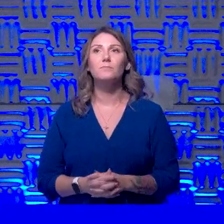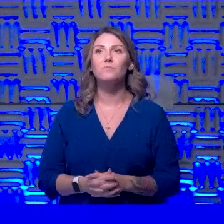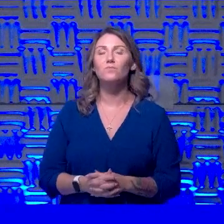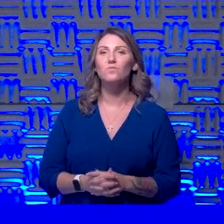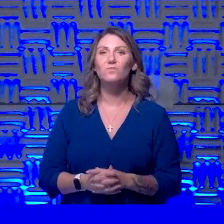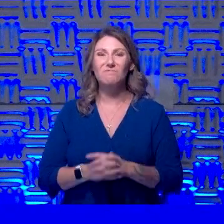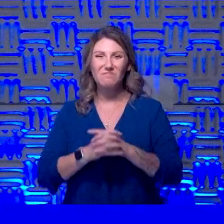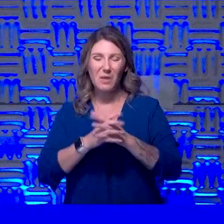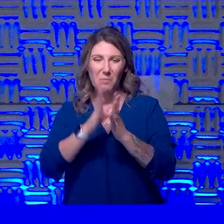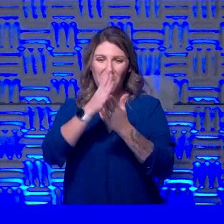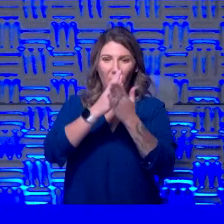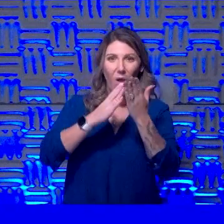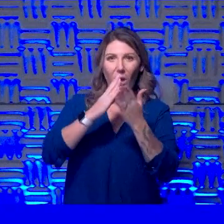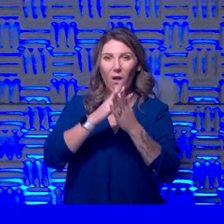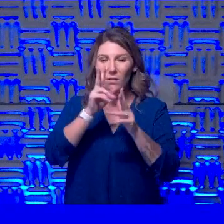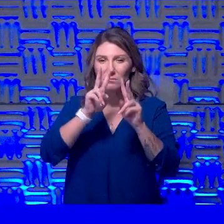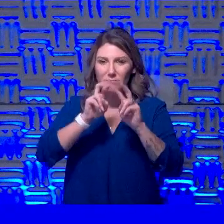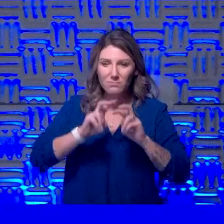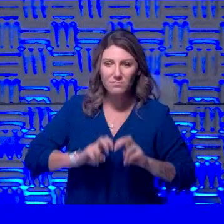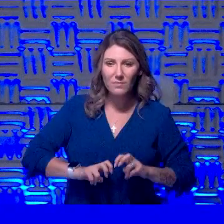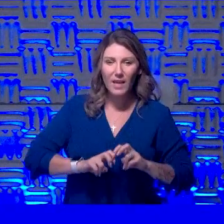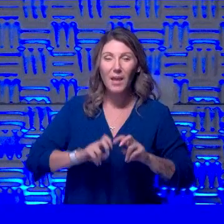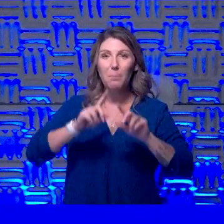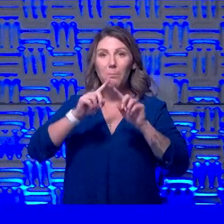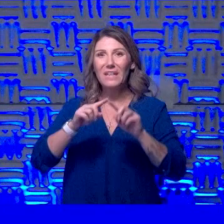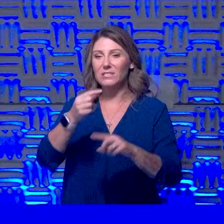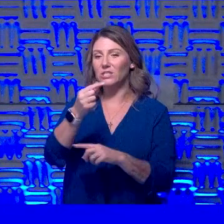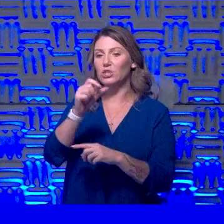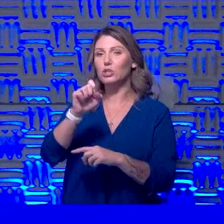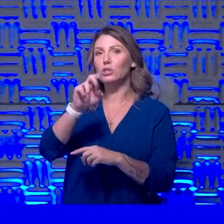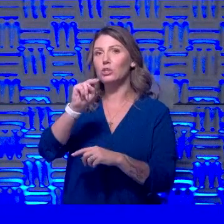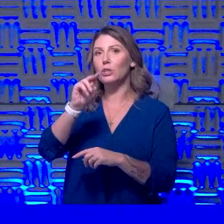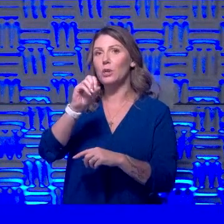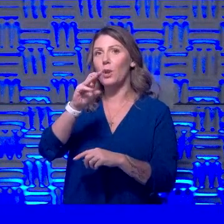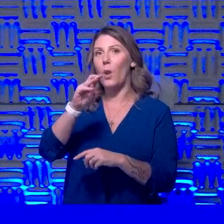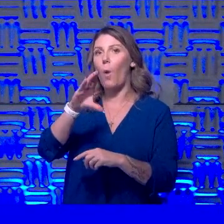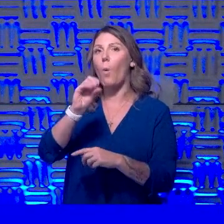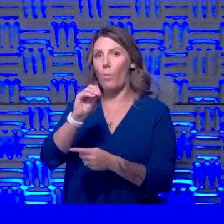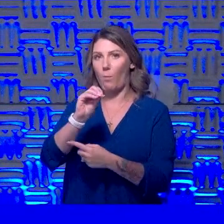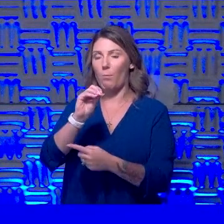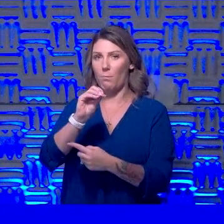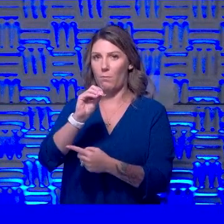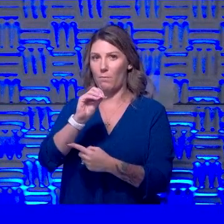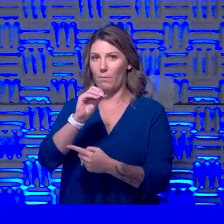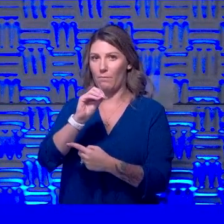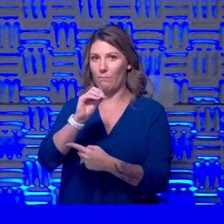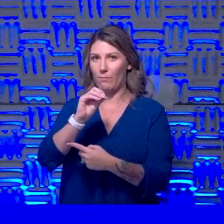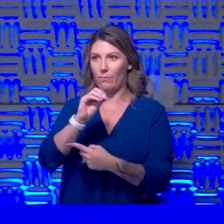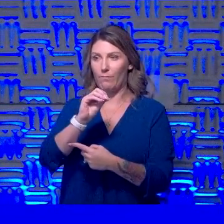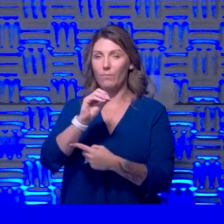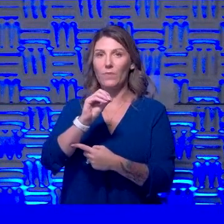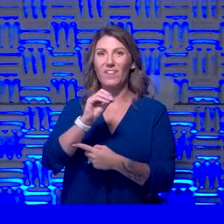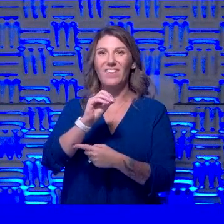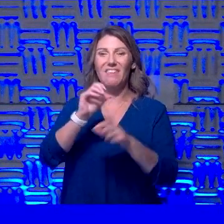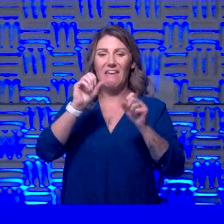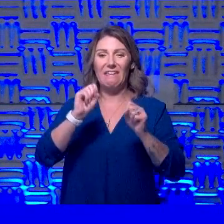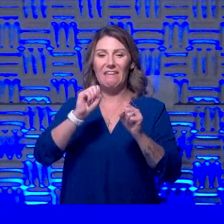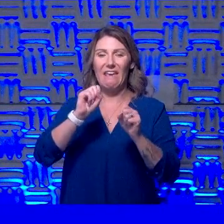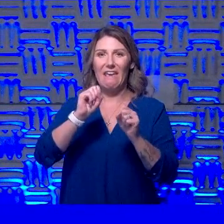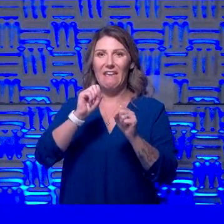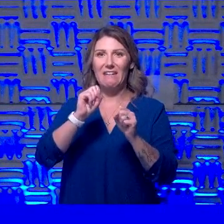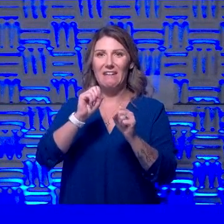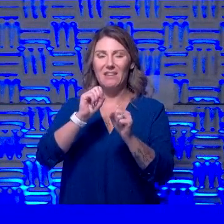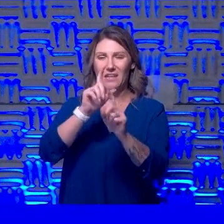isolates that they've looked at, and based on the genome that they've been able to isolate and